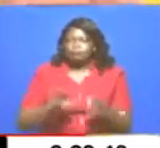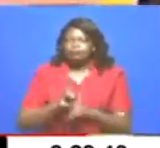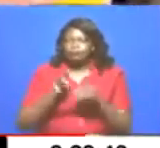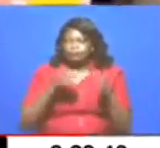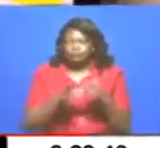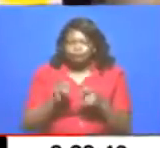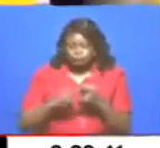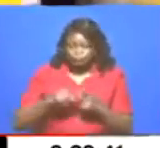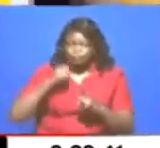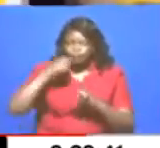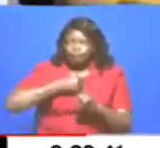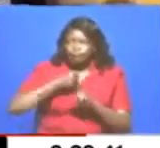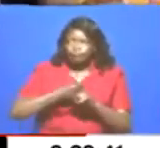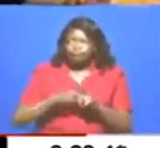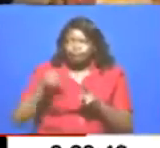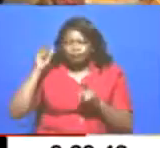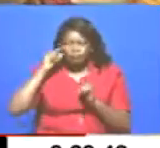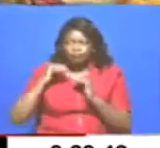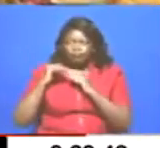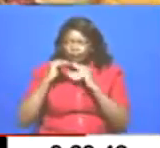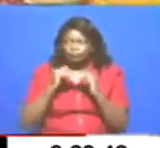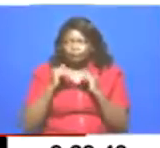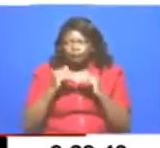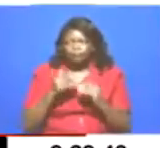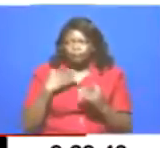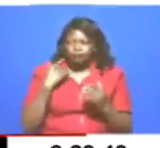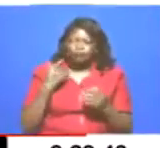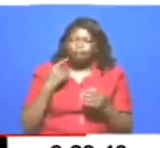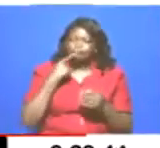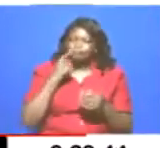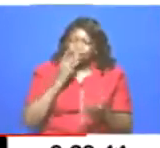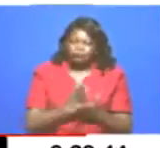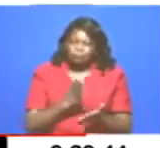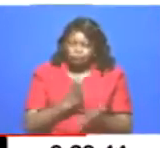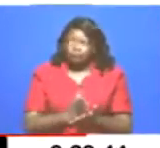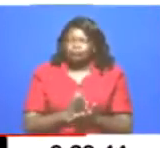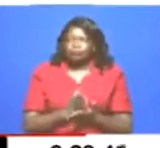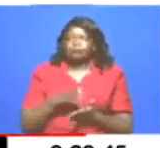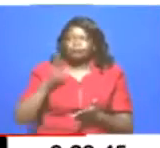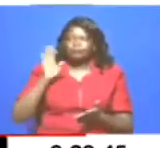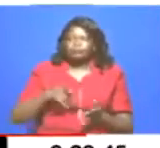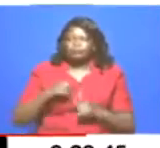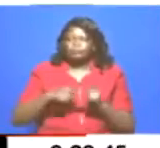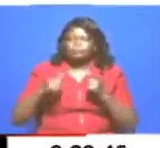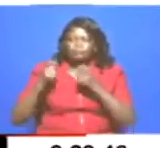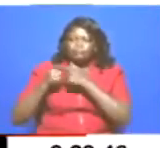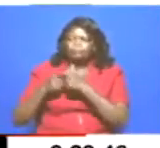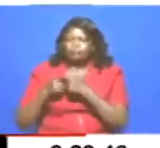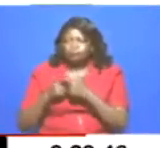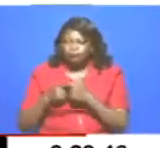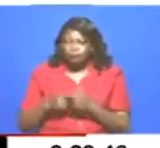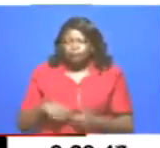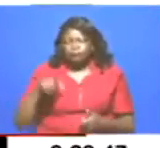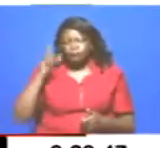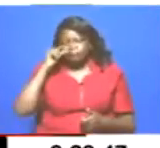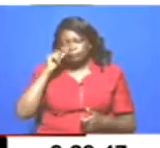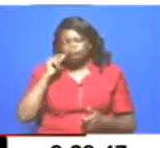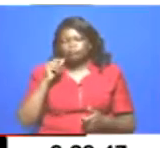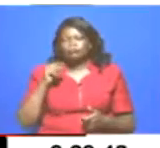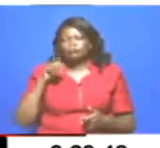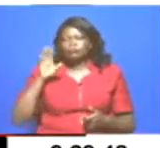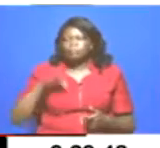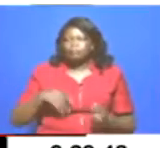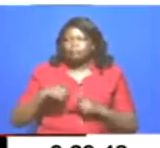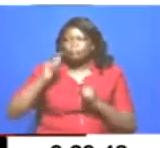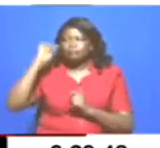to push for gender equality. Tunataka kuhakikishia akina mama wa Kwale, akina mama wa Pwani, akina mama wa